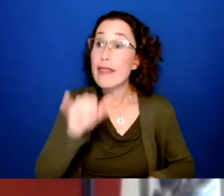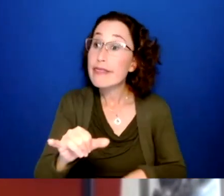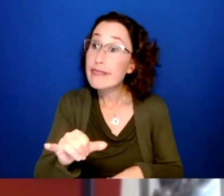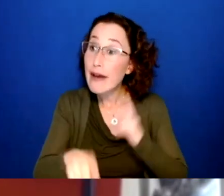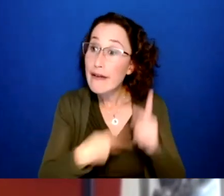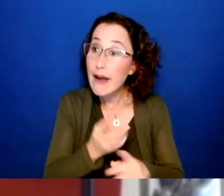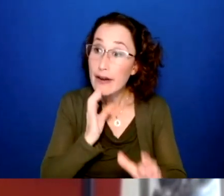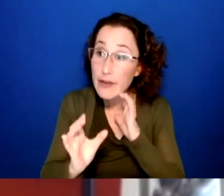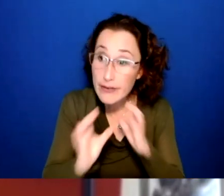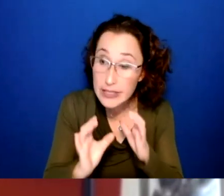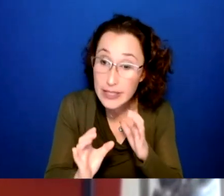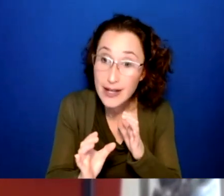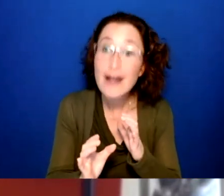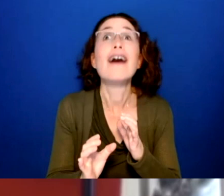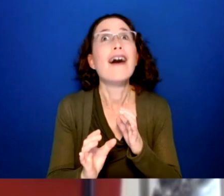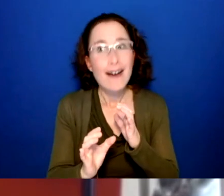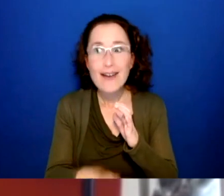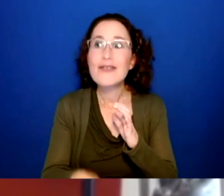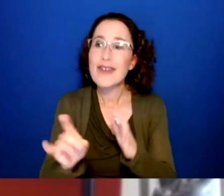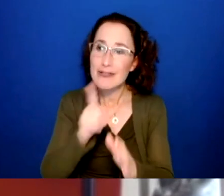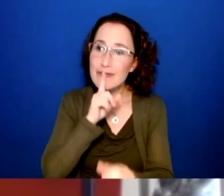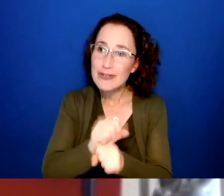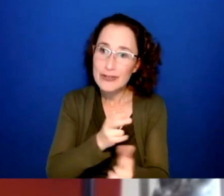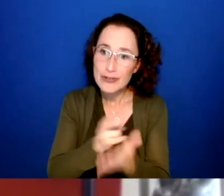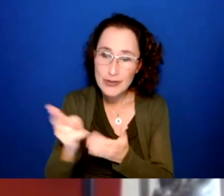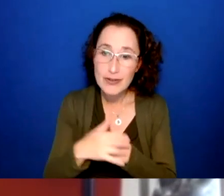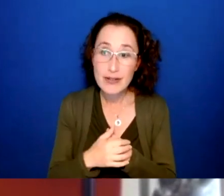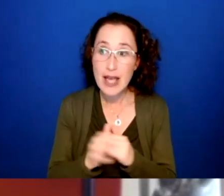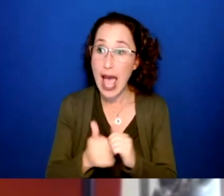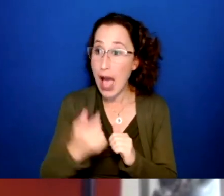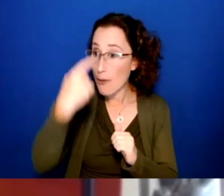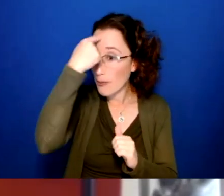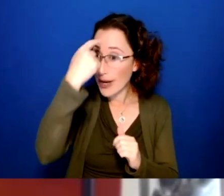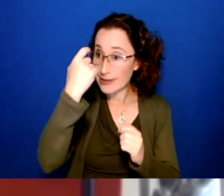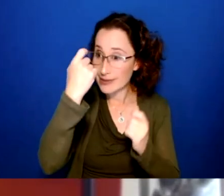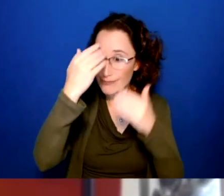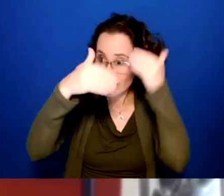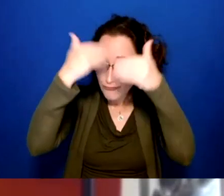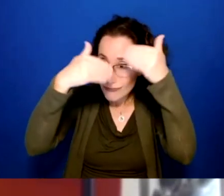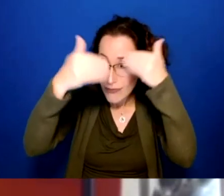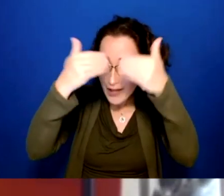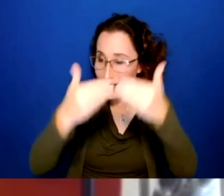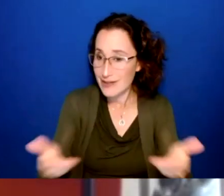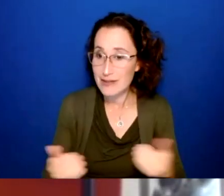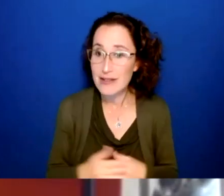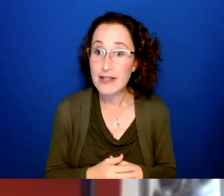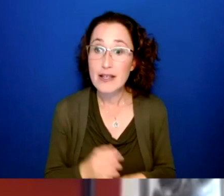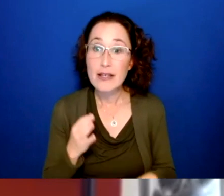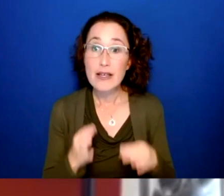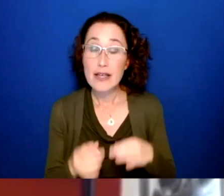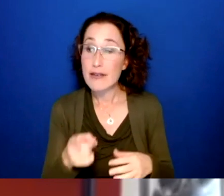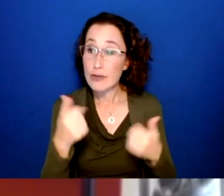that would you ever actually get to the real truth of the matter, which is how brains make sense of things. Outside of that, if you tried to win